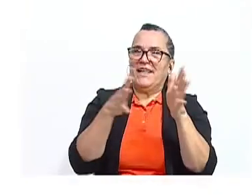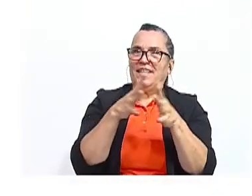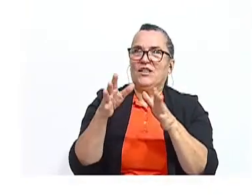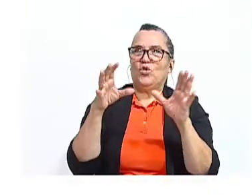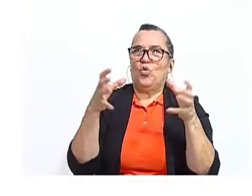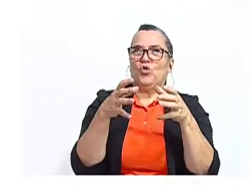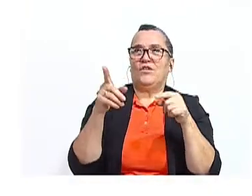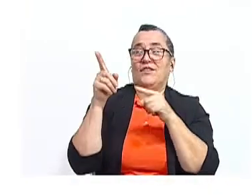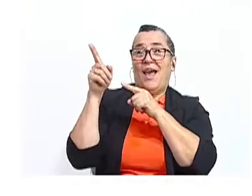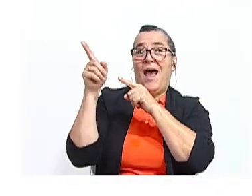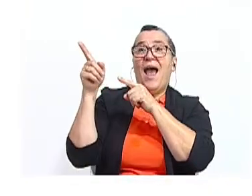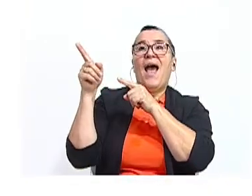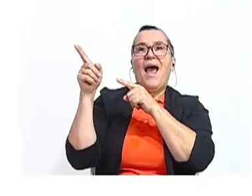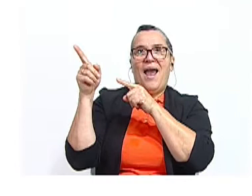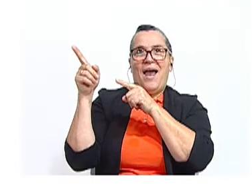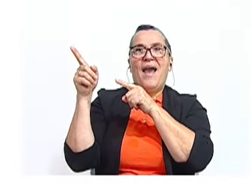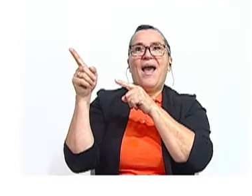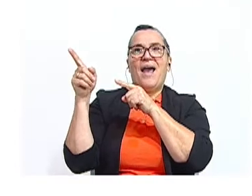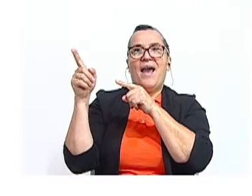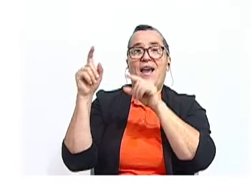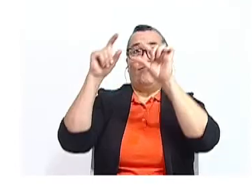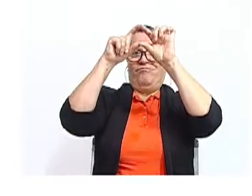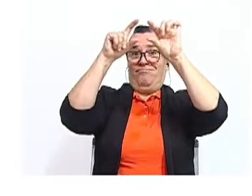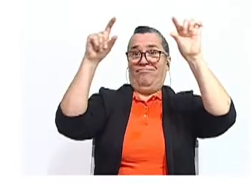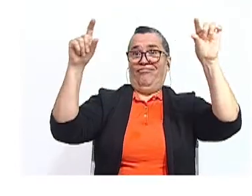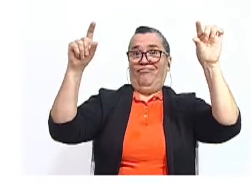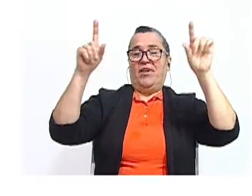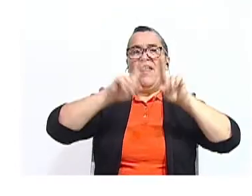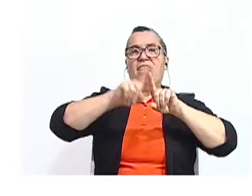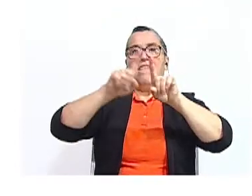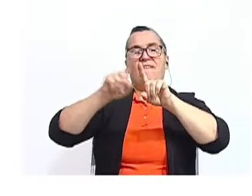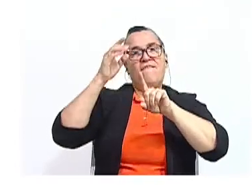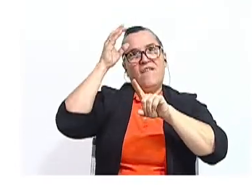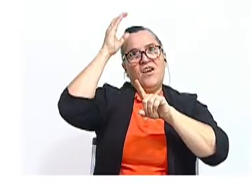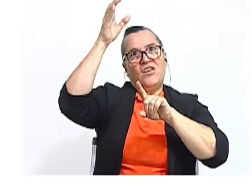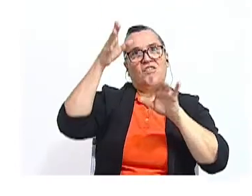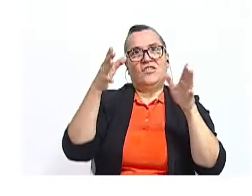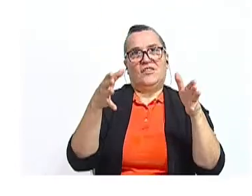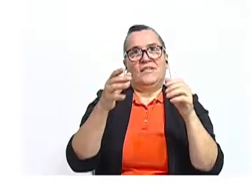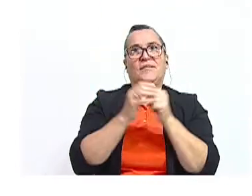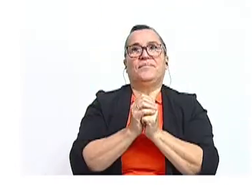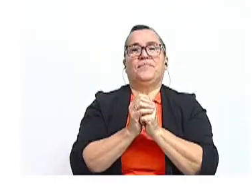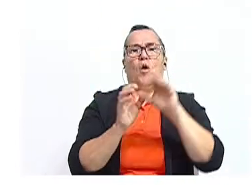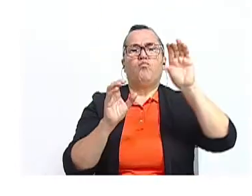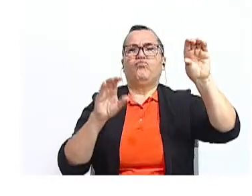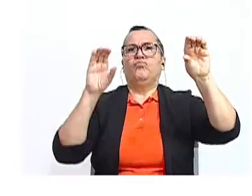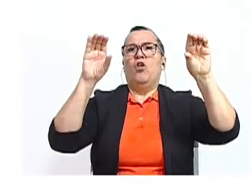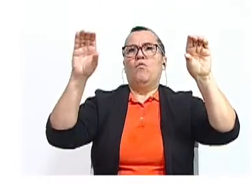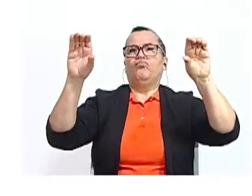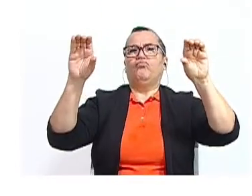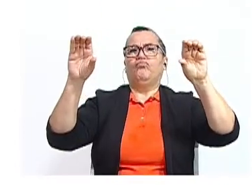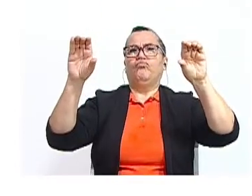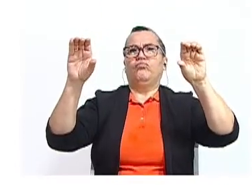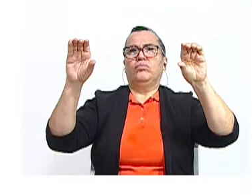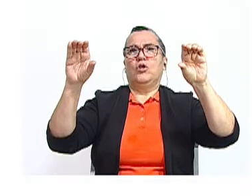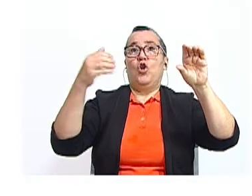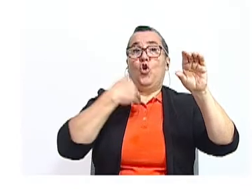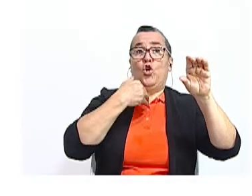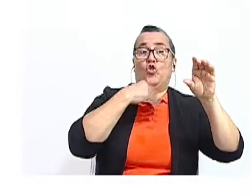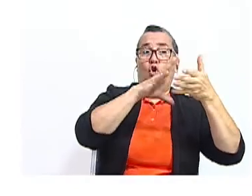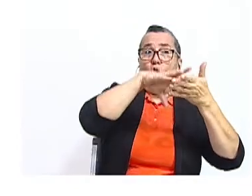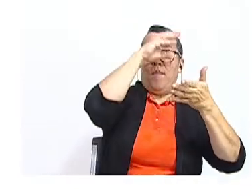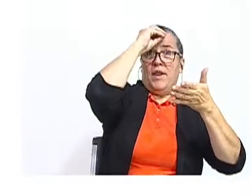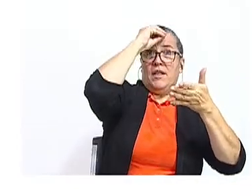together. Okay, here you can see it. We have diversity and culture, right? Then it says what I have learned